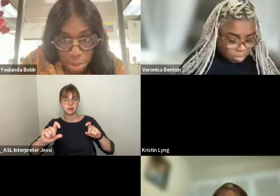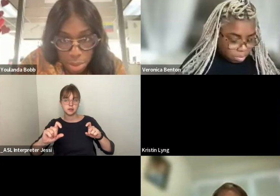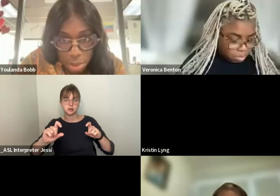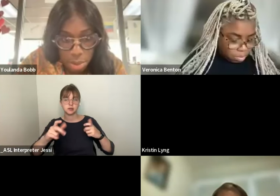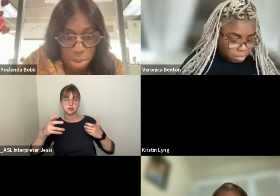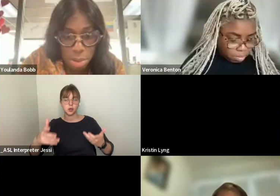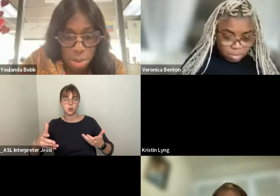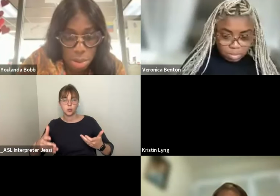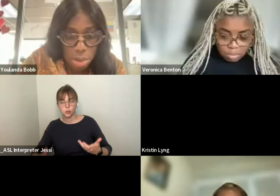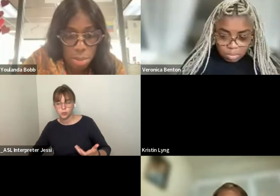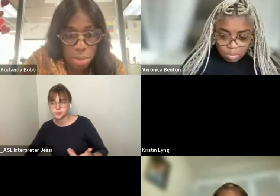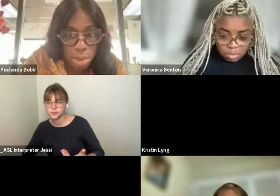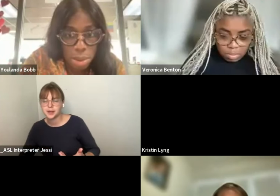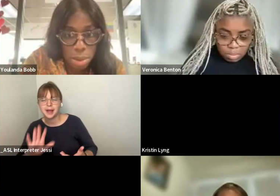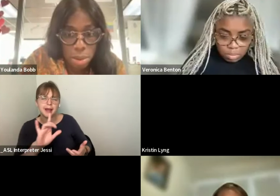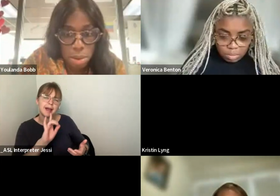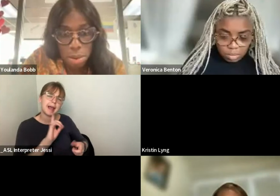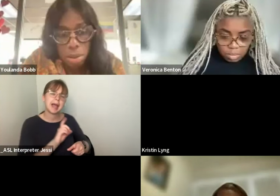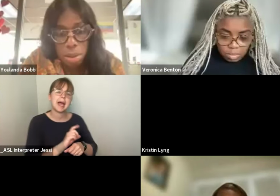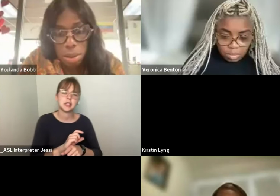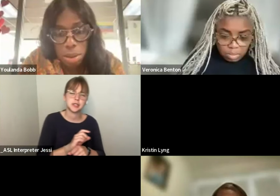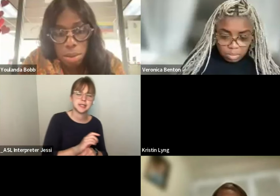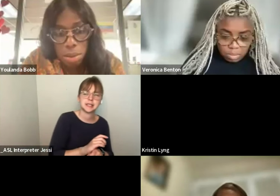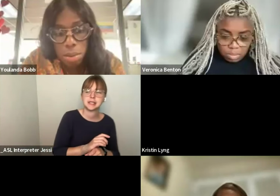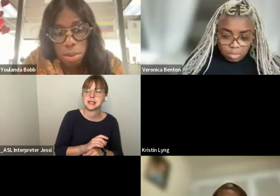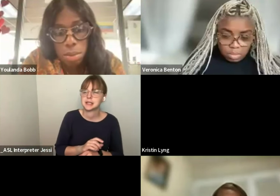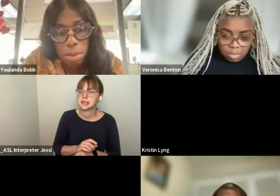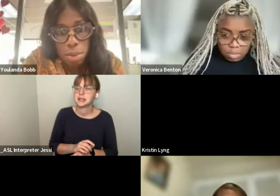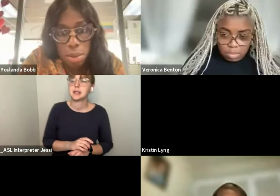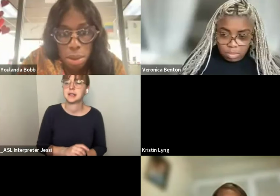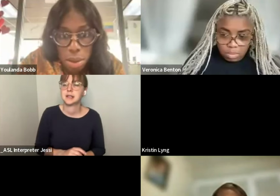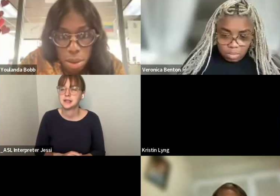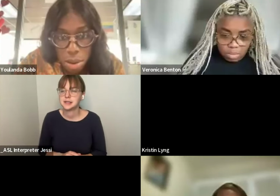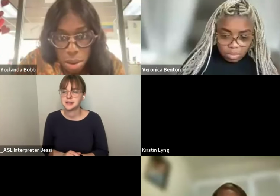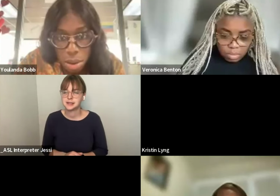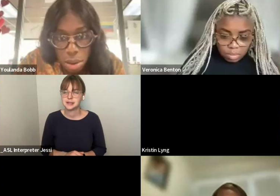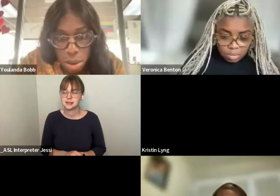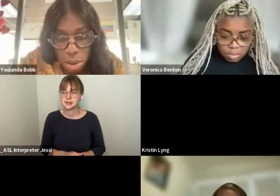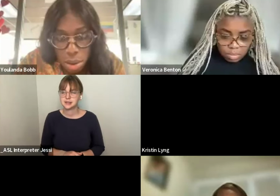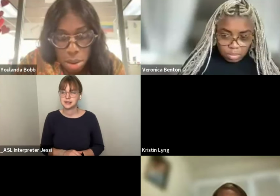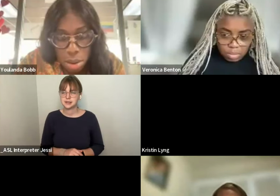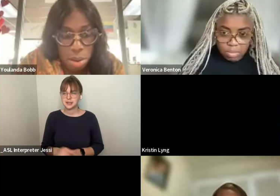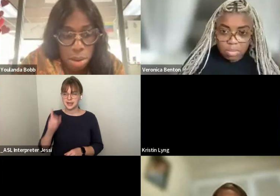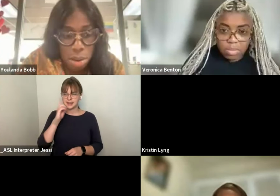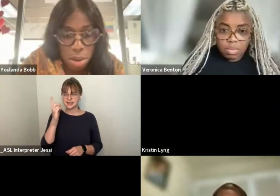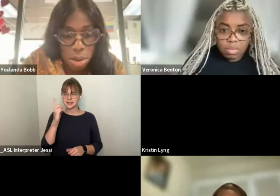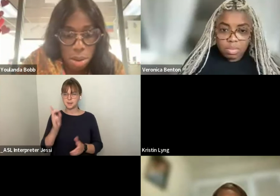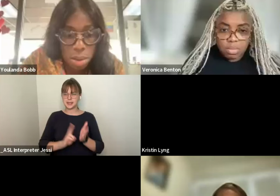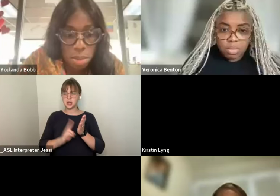additional questions. Actually, I think you may have already logged off.